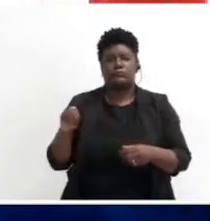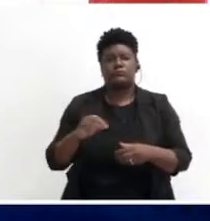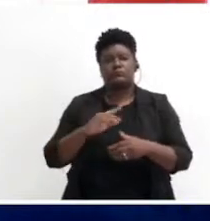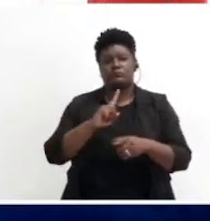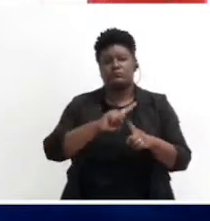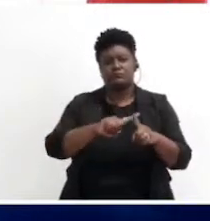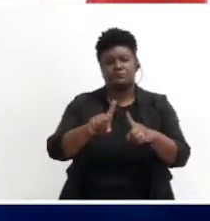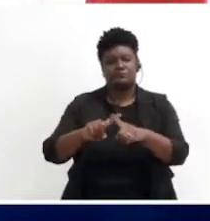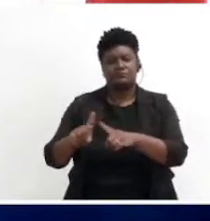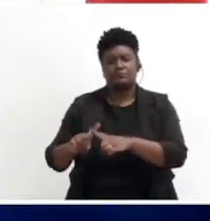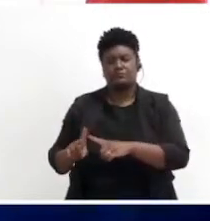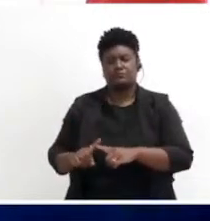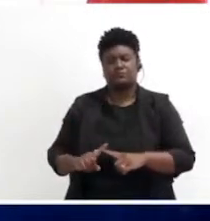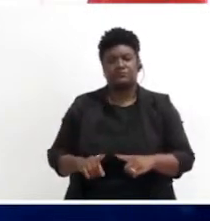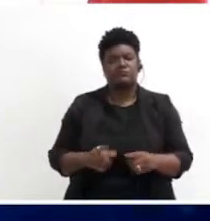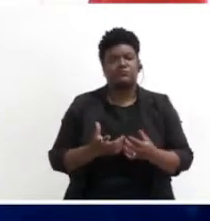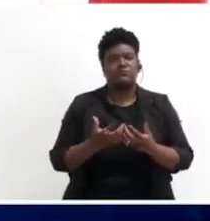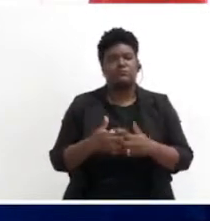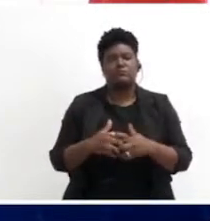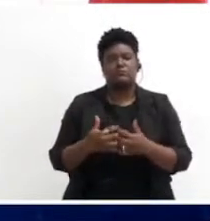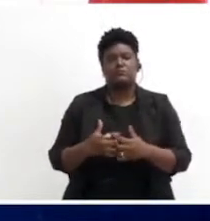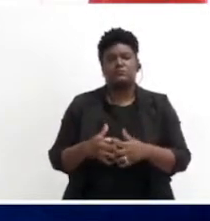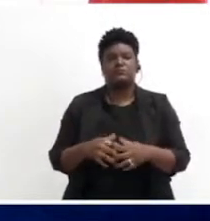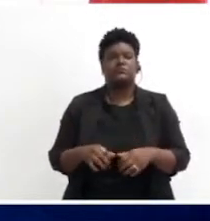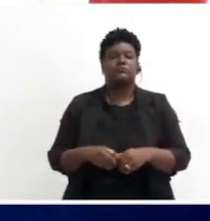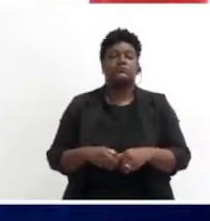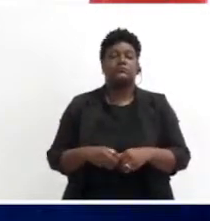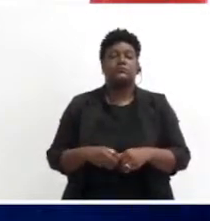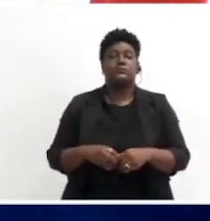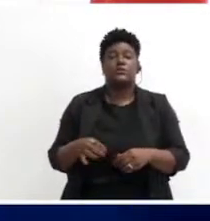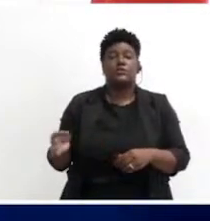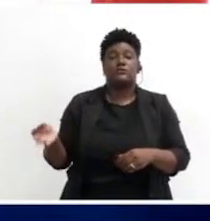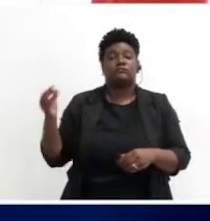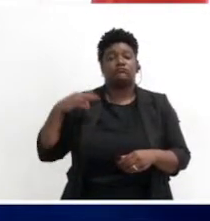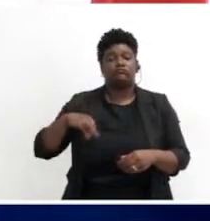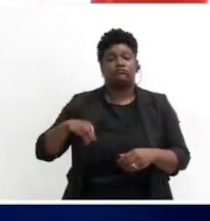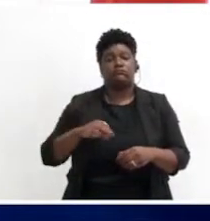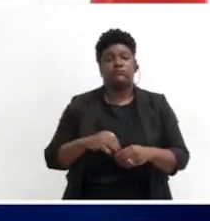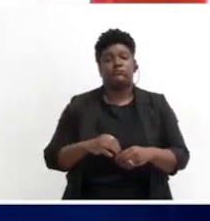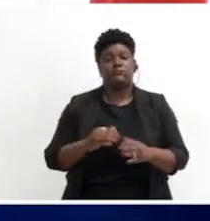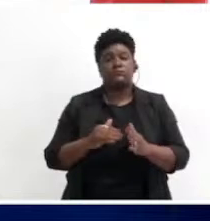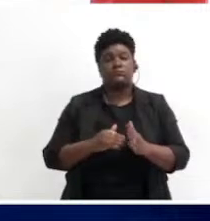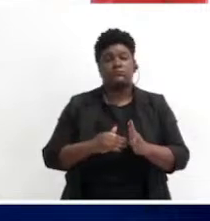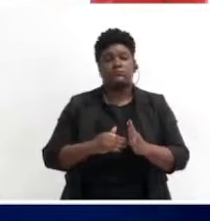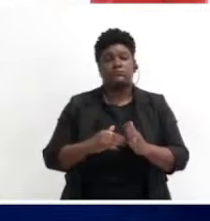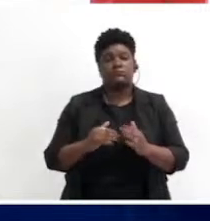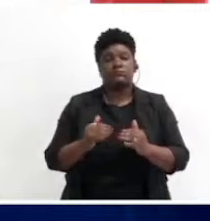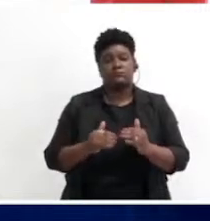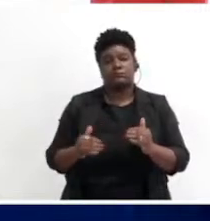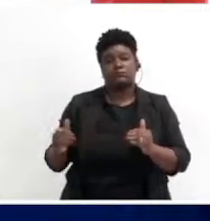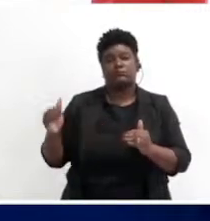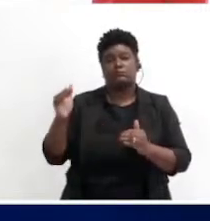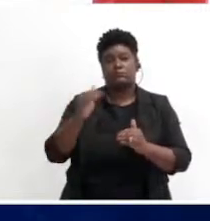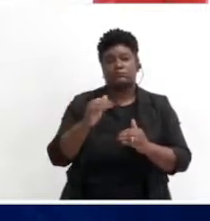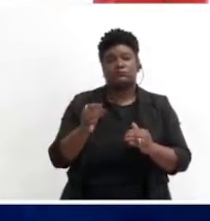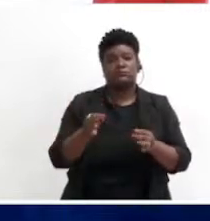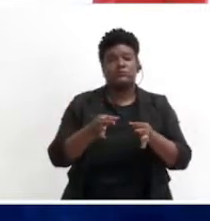the major benefit of fine pitch copper pillar bumps is just that they're at a fine pitch. So you can get many more